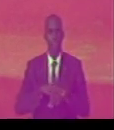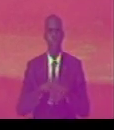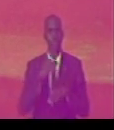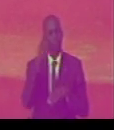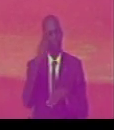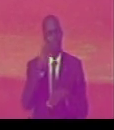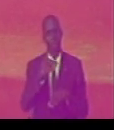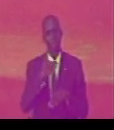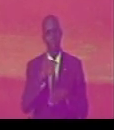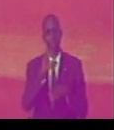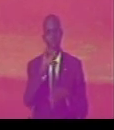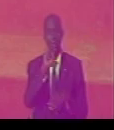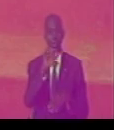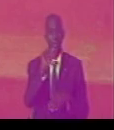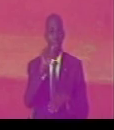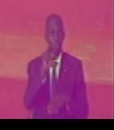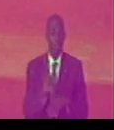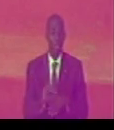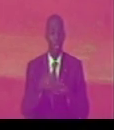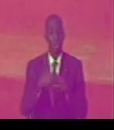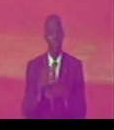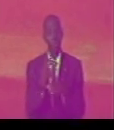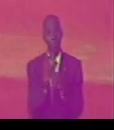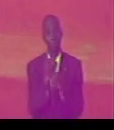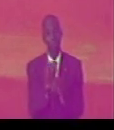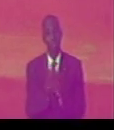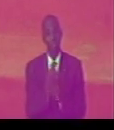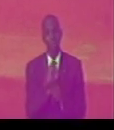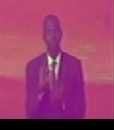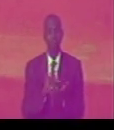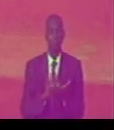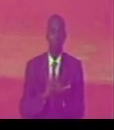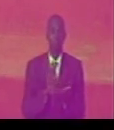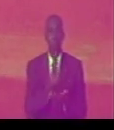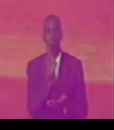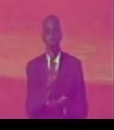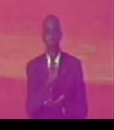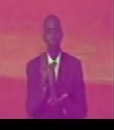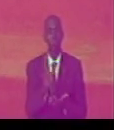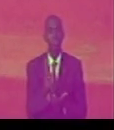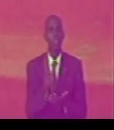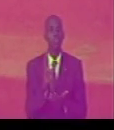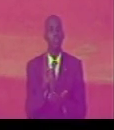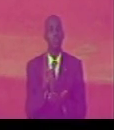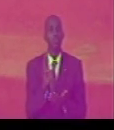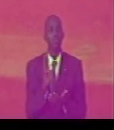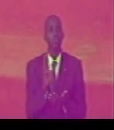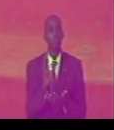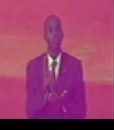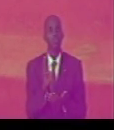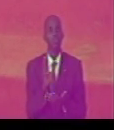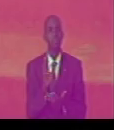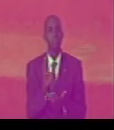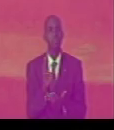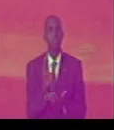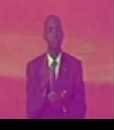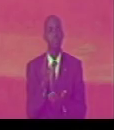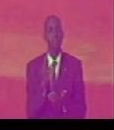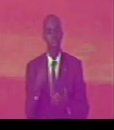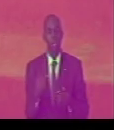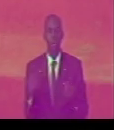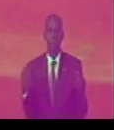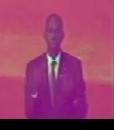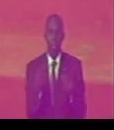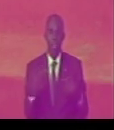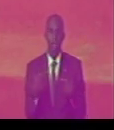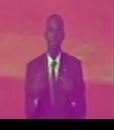me drugs. I was asked to come back for screening, for scanning. So after I took the drugs, I was asked to come back the following week.